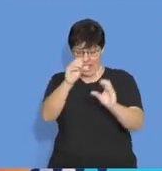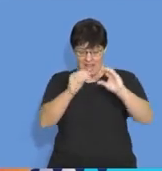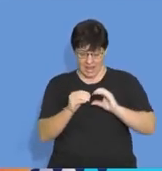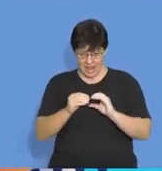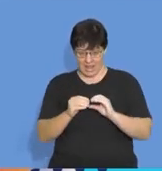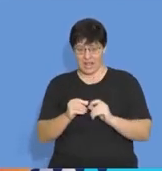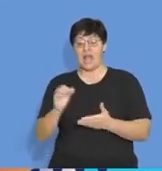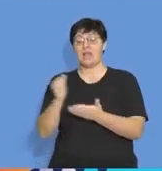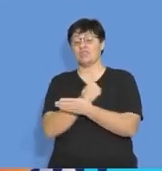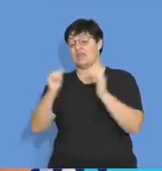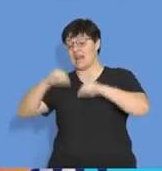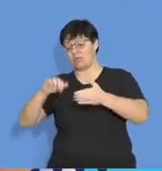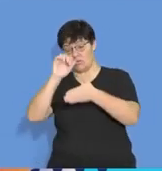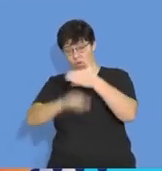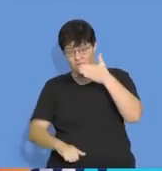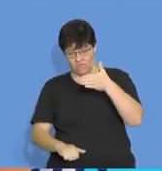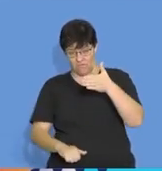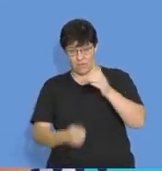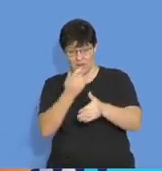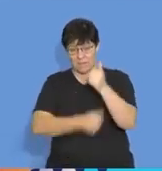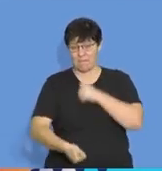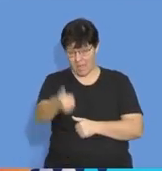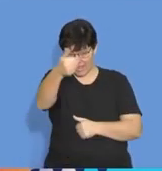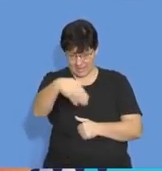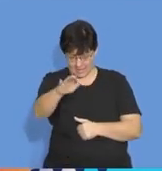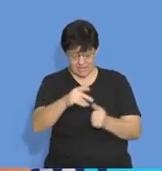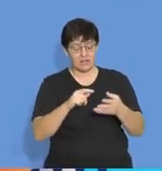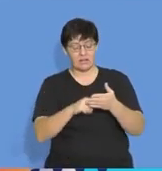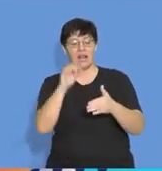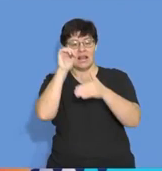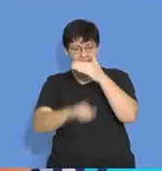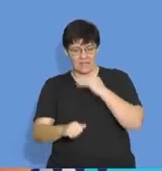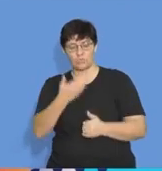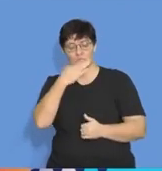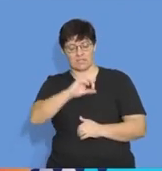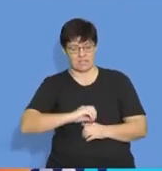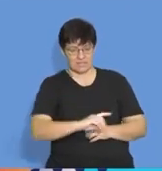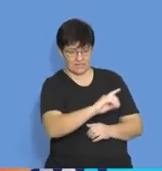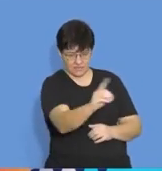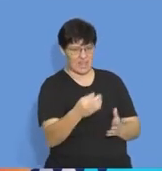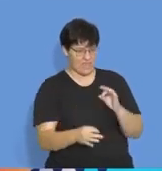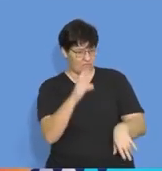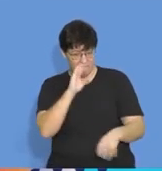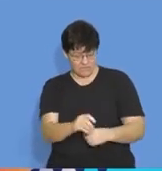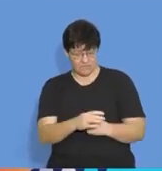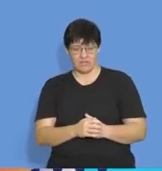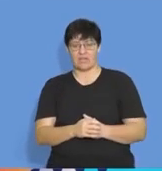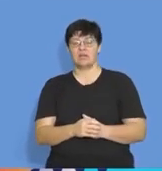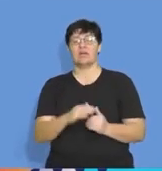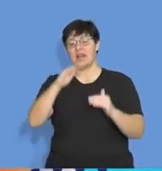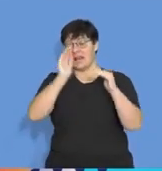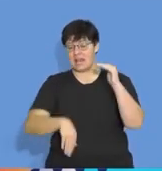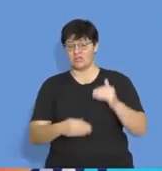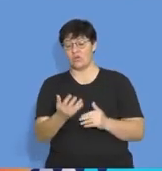your creditors' allowances, goods that were returned, less your donations, if applicable, less your drawings